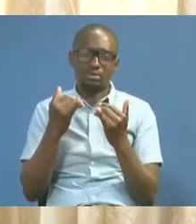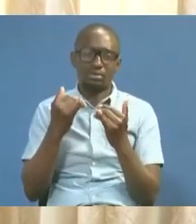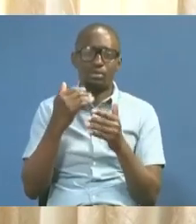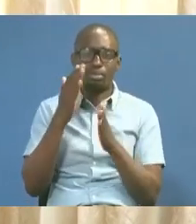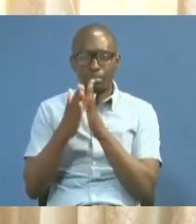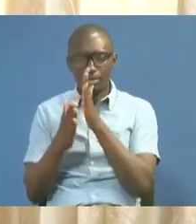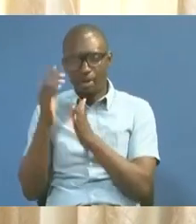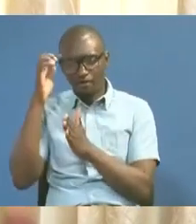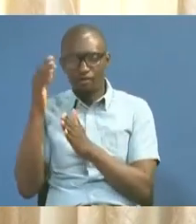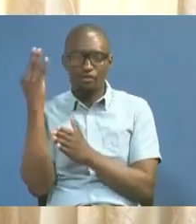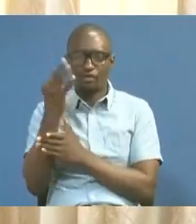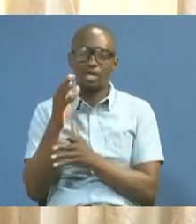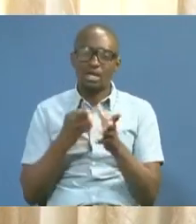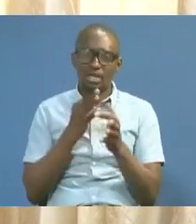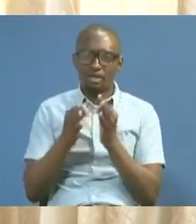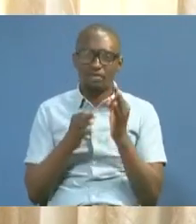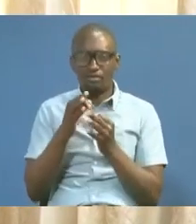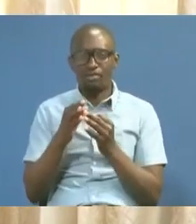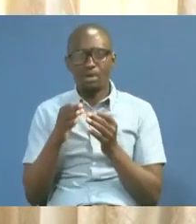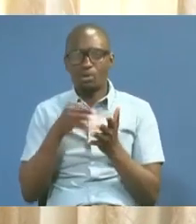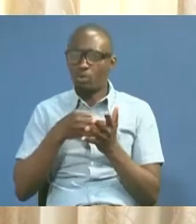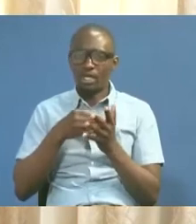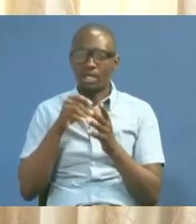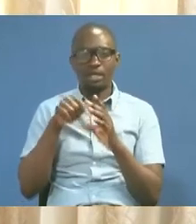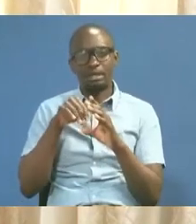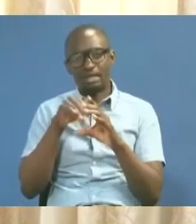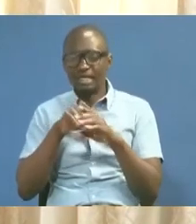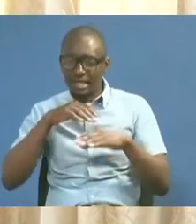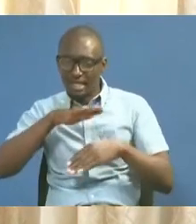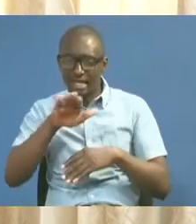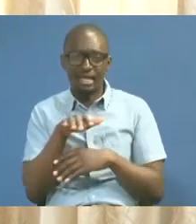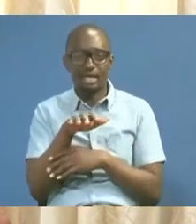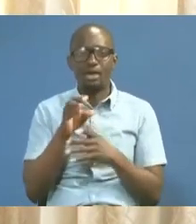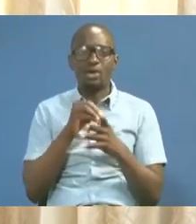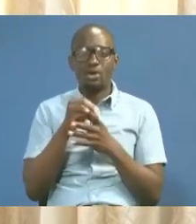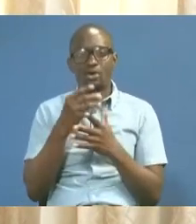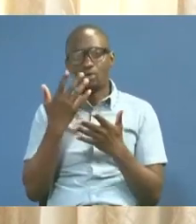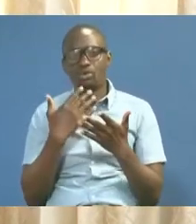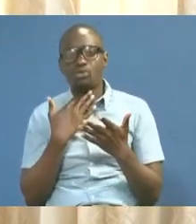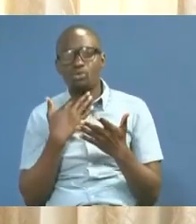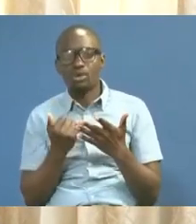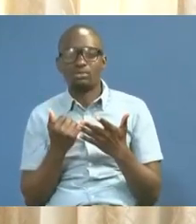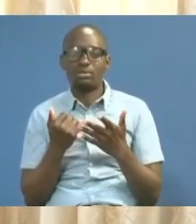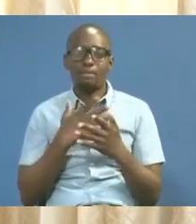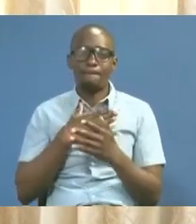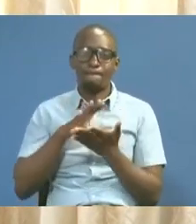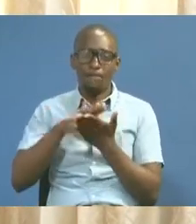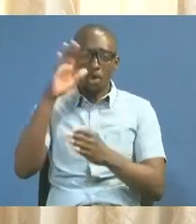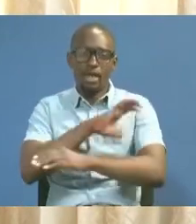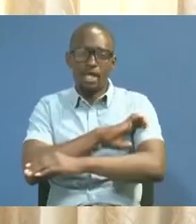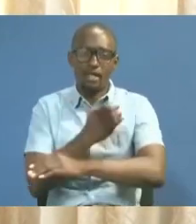for the future. If you're weak in a certain area, you'll be able to know. If there's an area that needs you to put more effort, you'll be required to